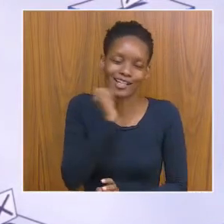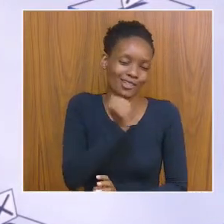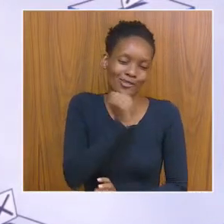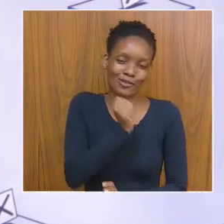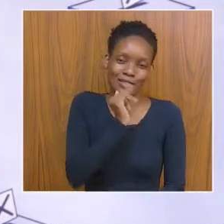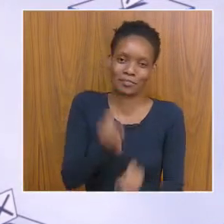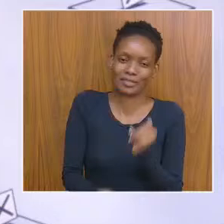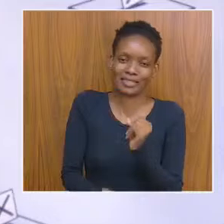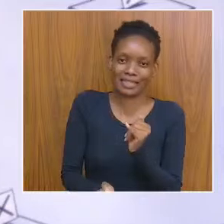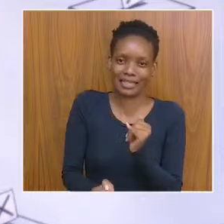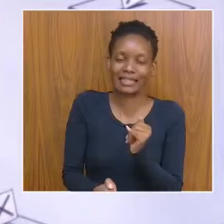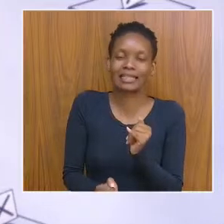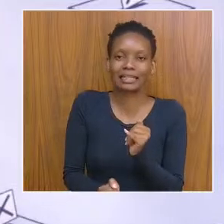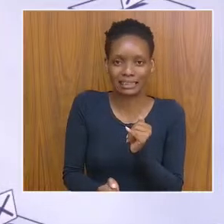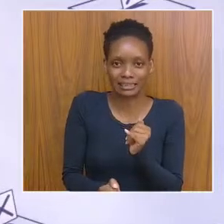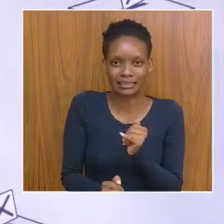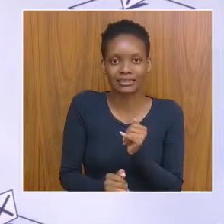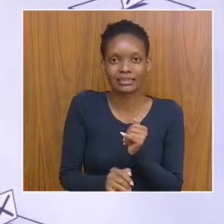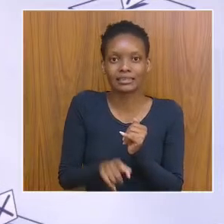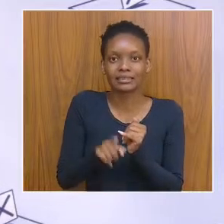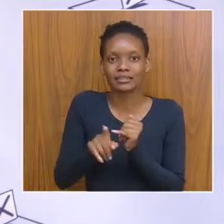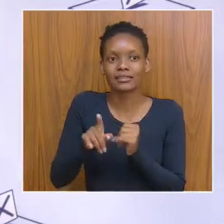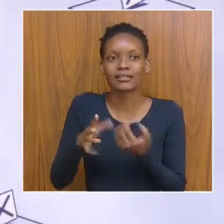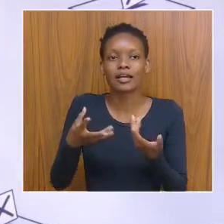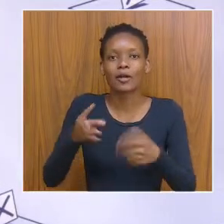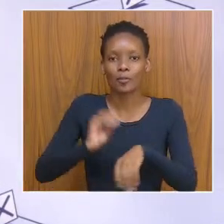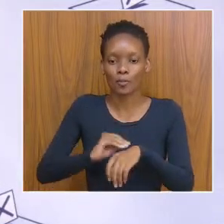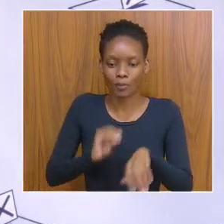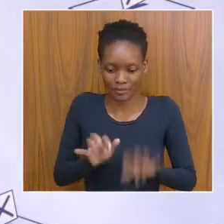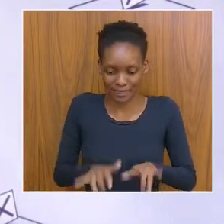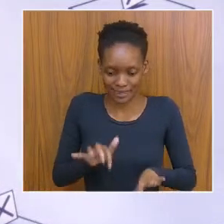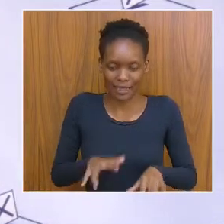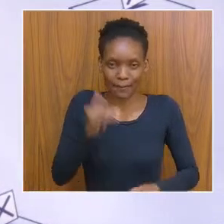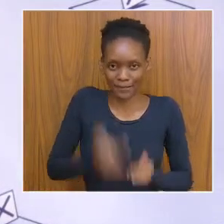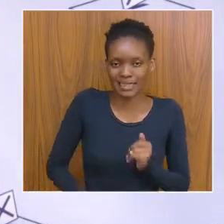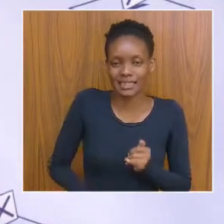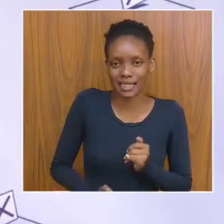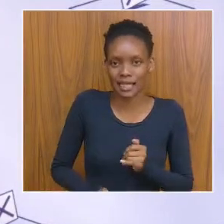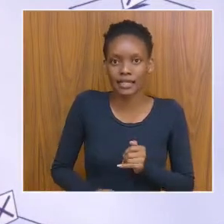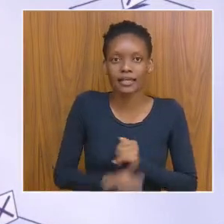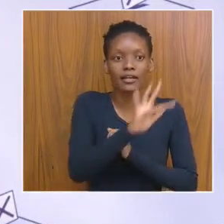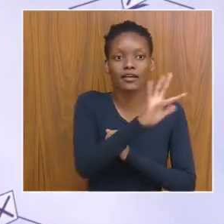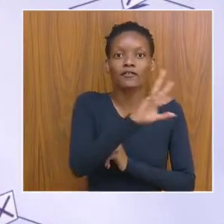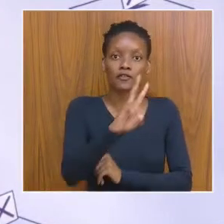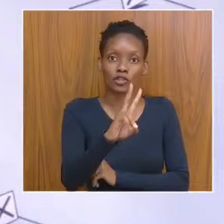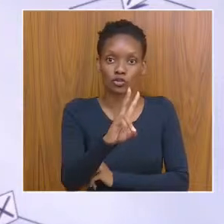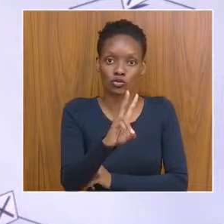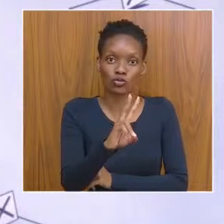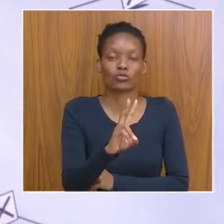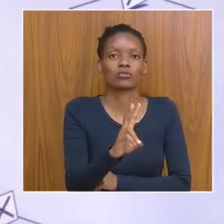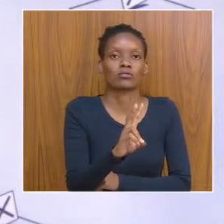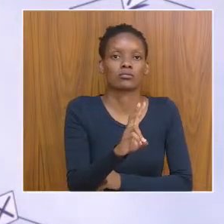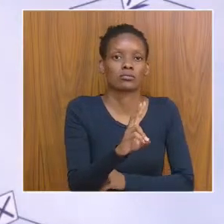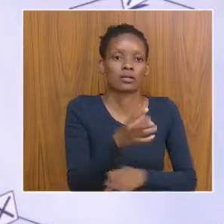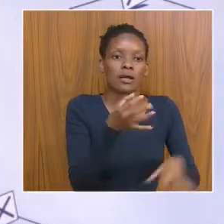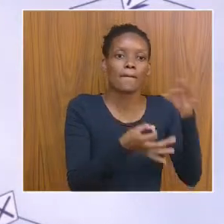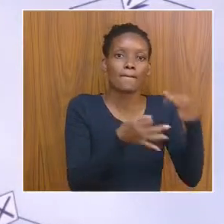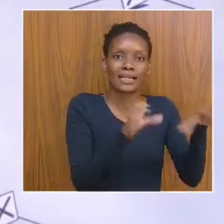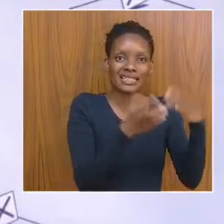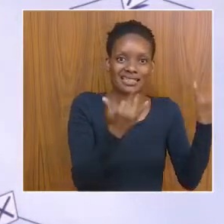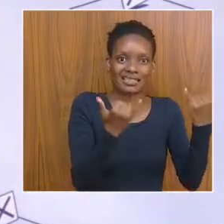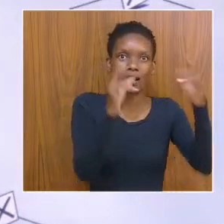The point is that it's a finger trouble on the keyboard. It's actually 52 parties currently on the national